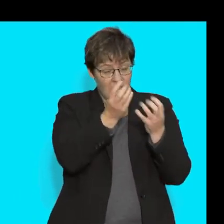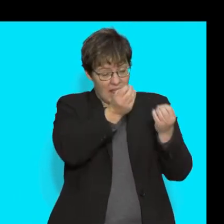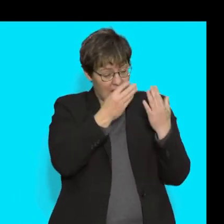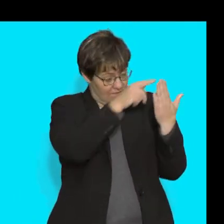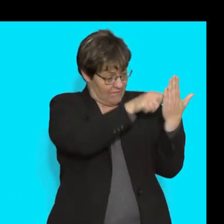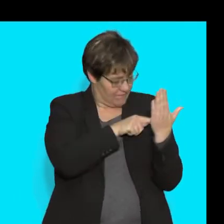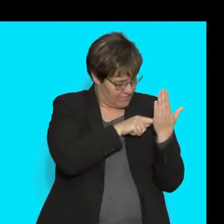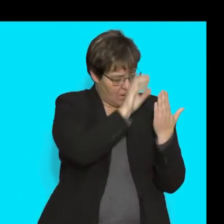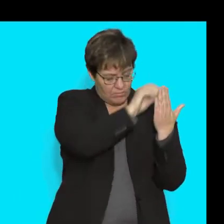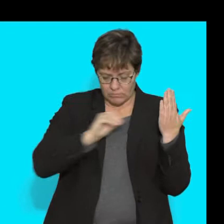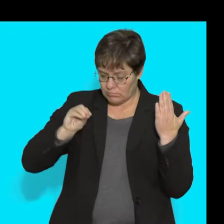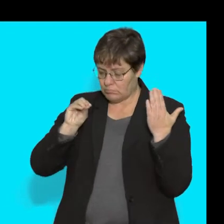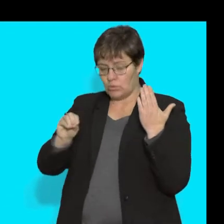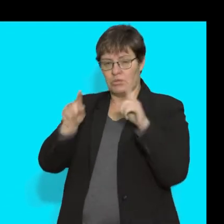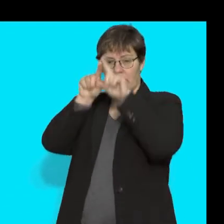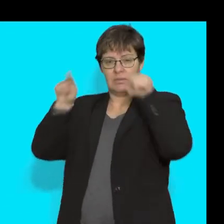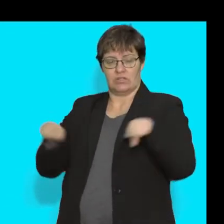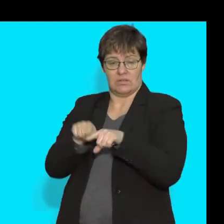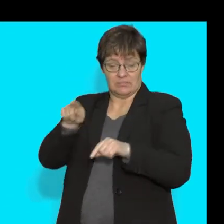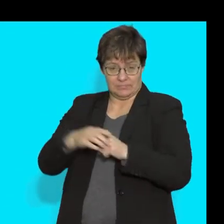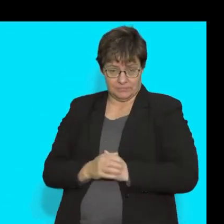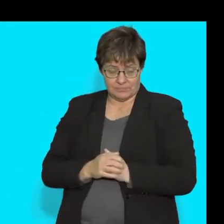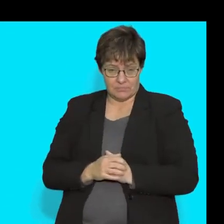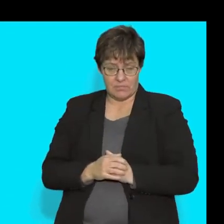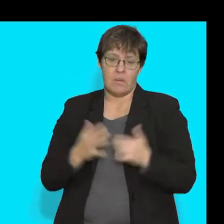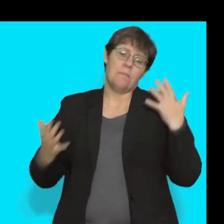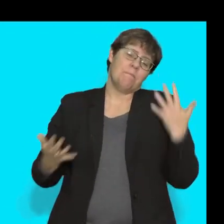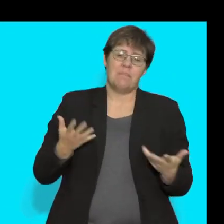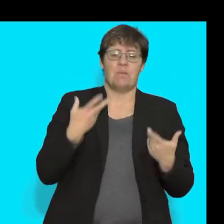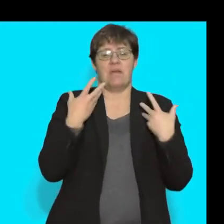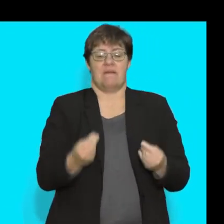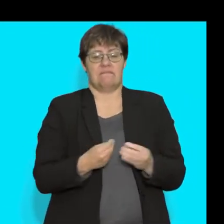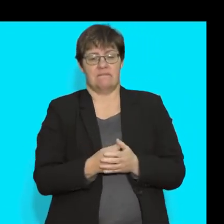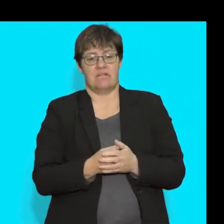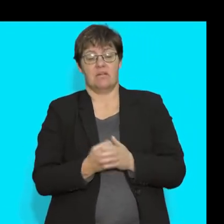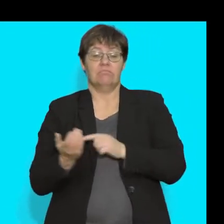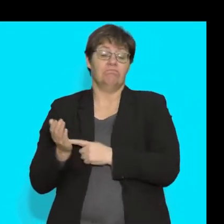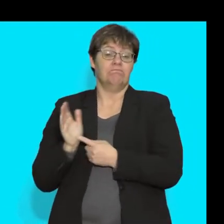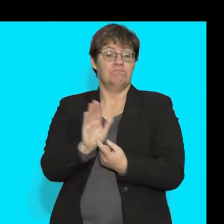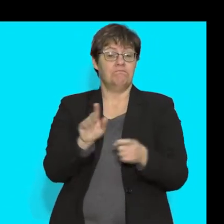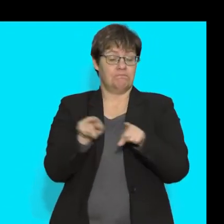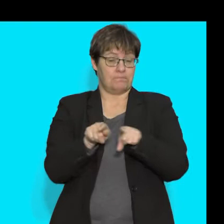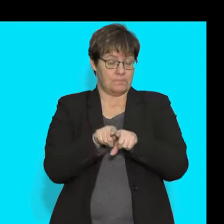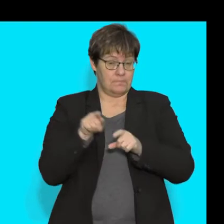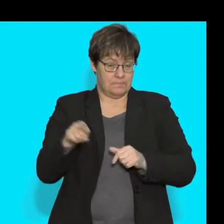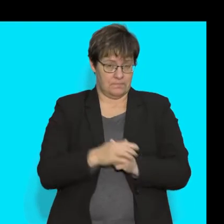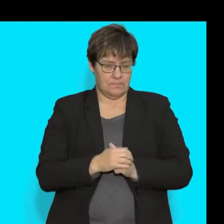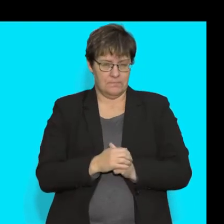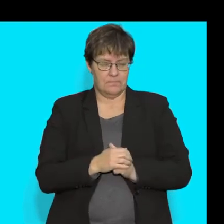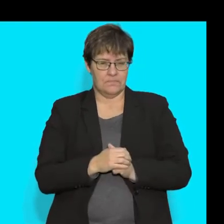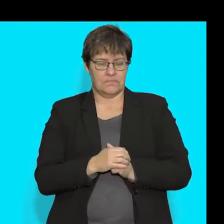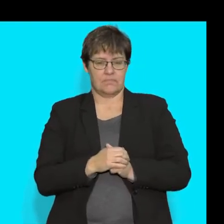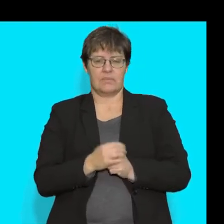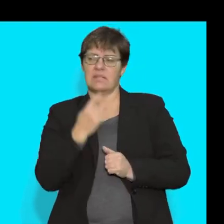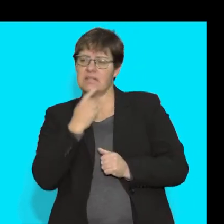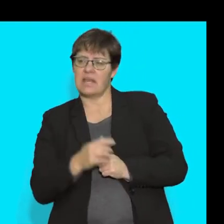information onto the diagram. So for example, if I have maybe a diagram like that, right? And they say